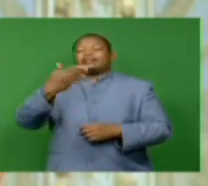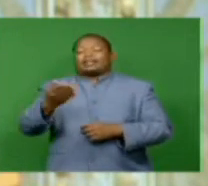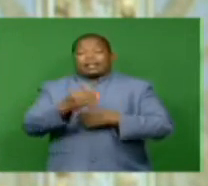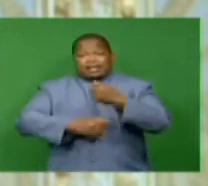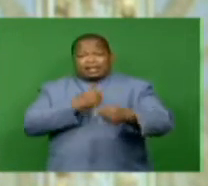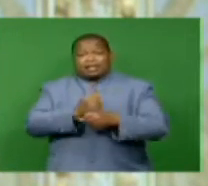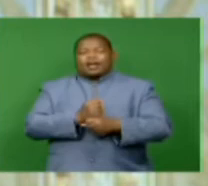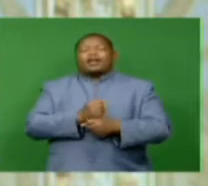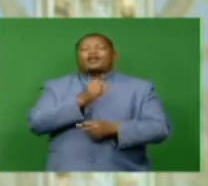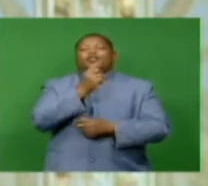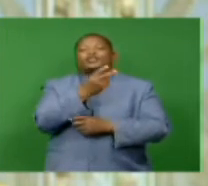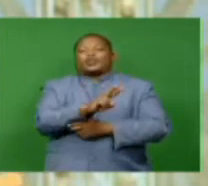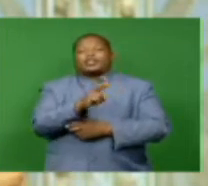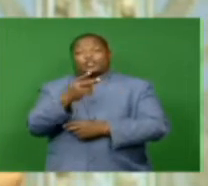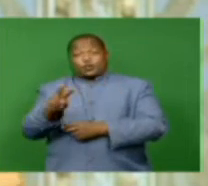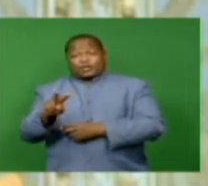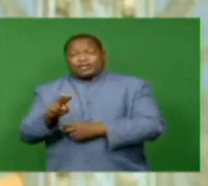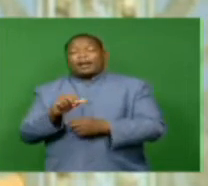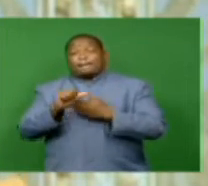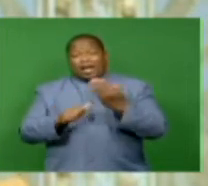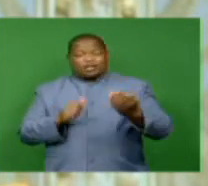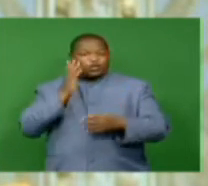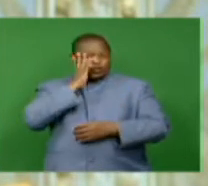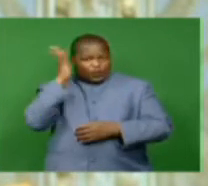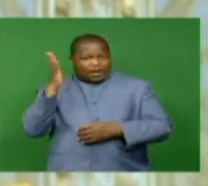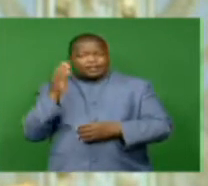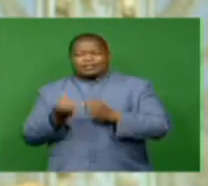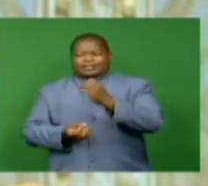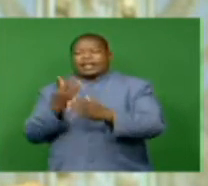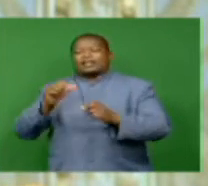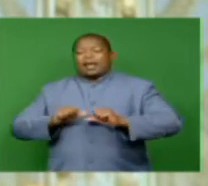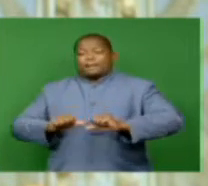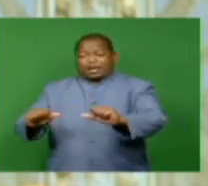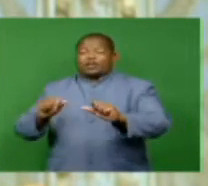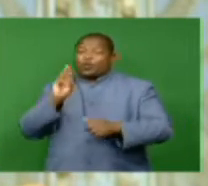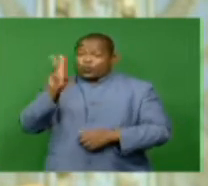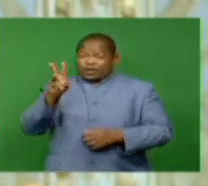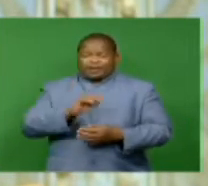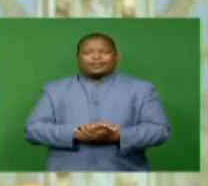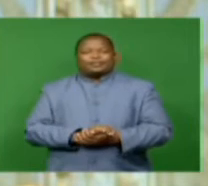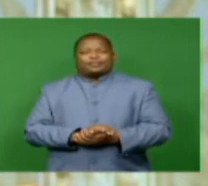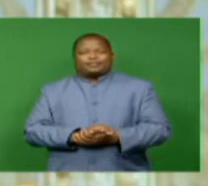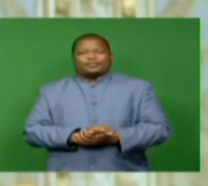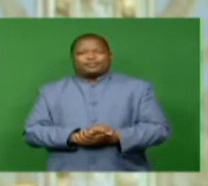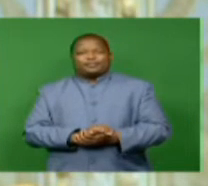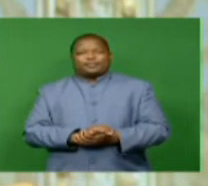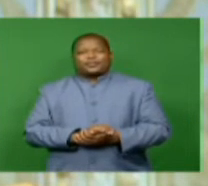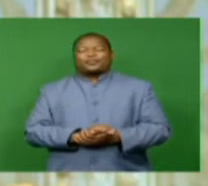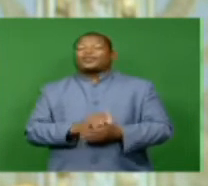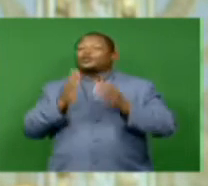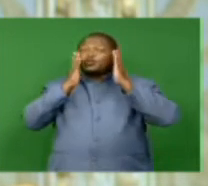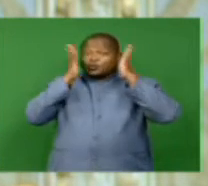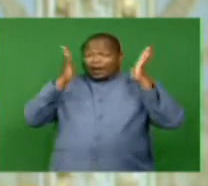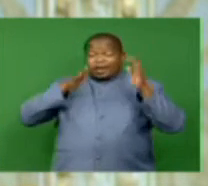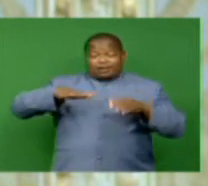2020. Your Excellencies and distinguished guests, our private sector is eagerly waiting